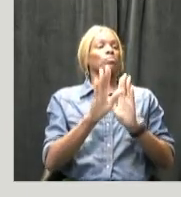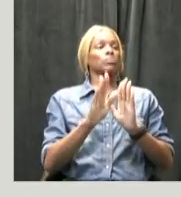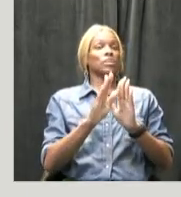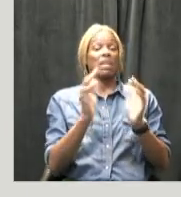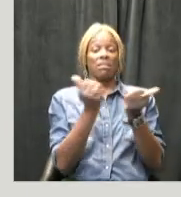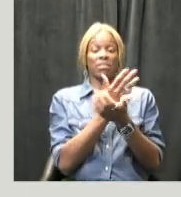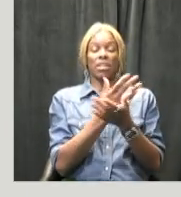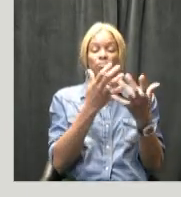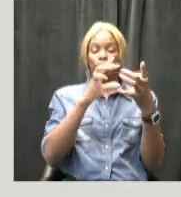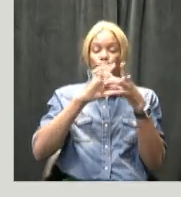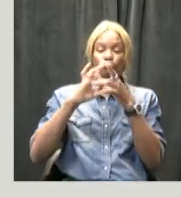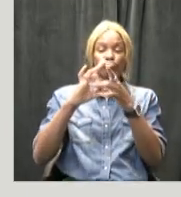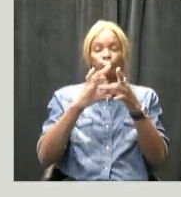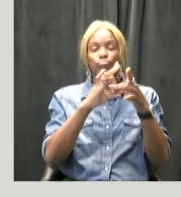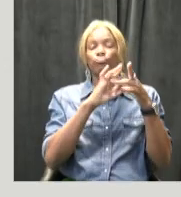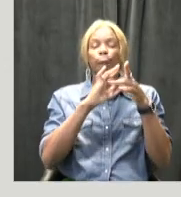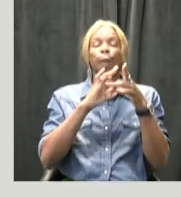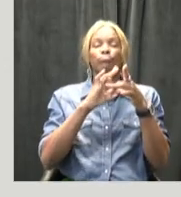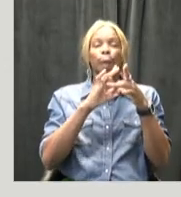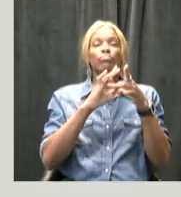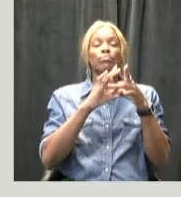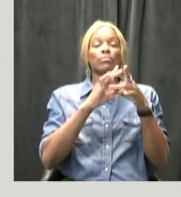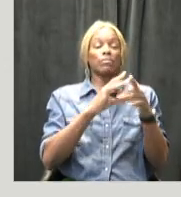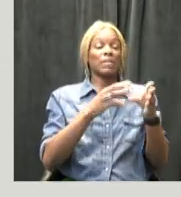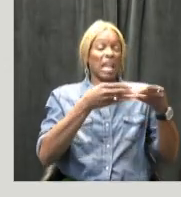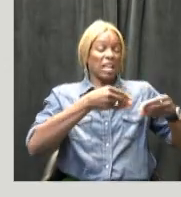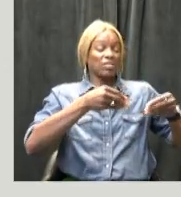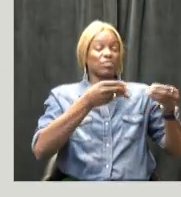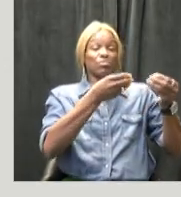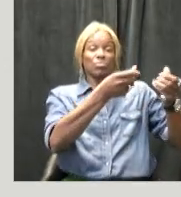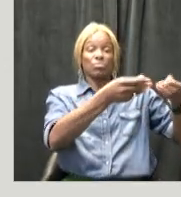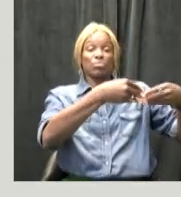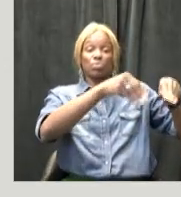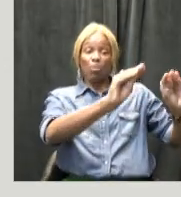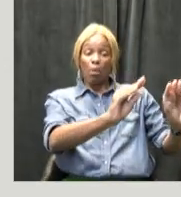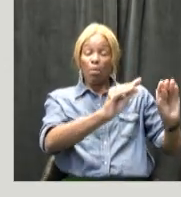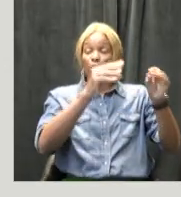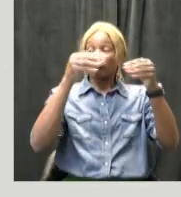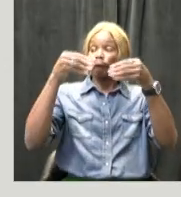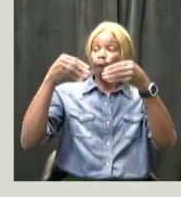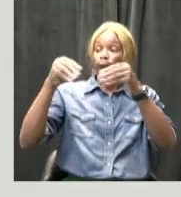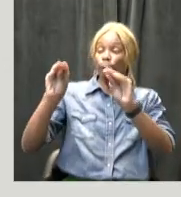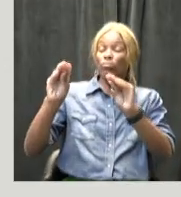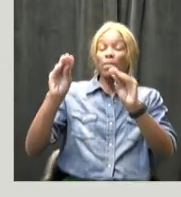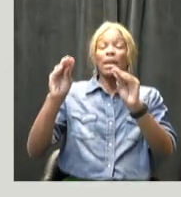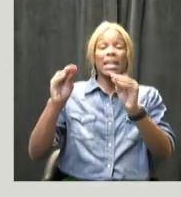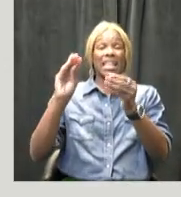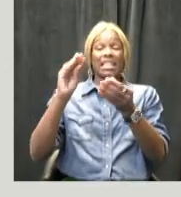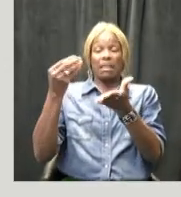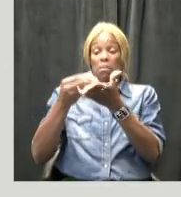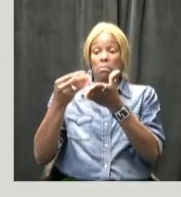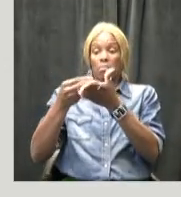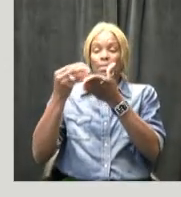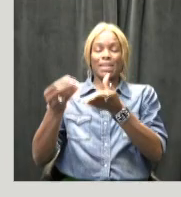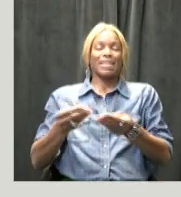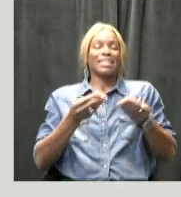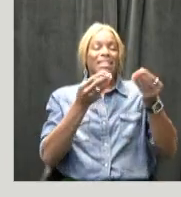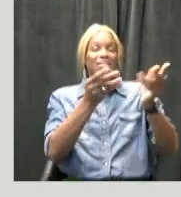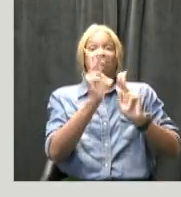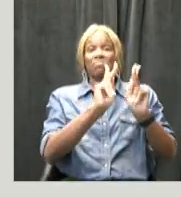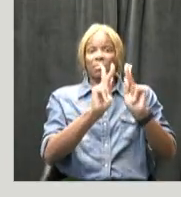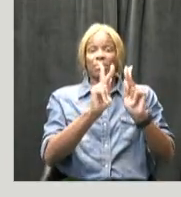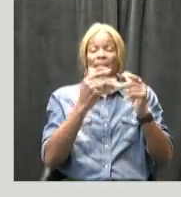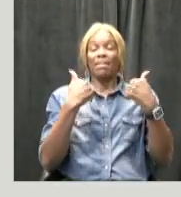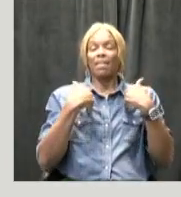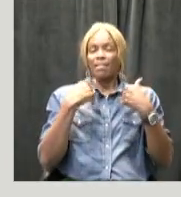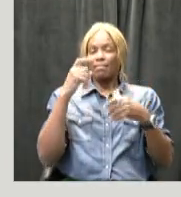in common. And they sold property and possessions to give to anyone who had need. And every day they continued to meet